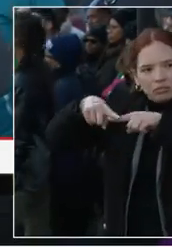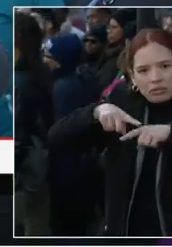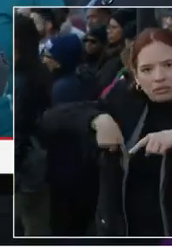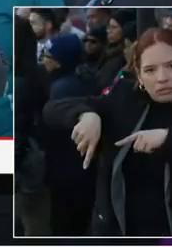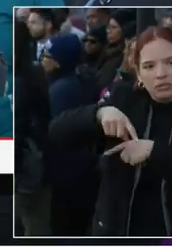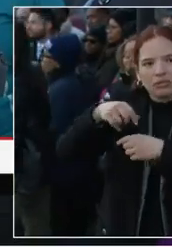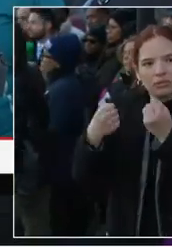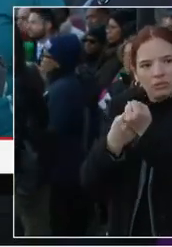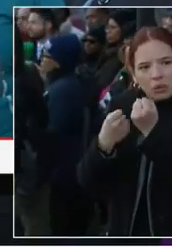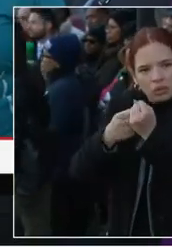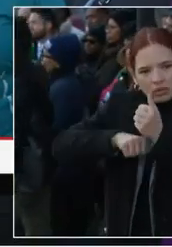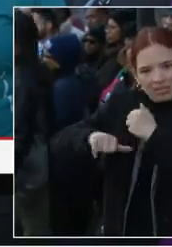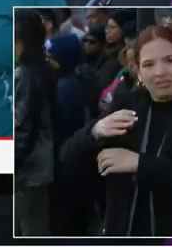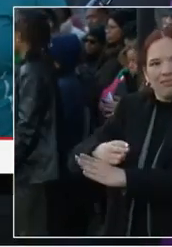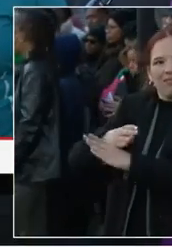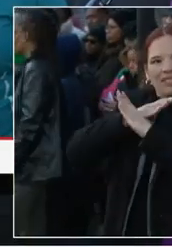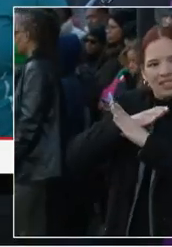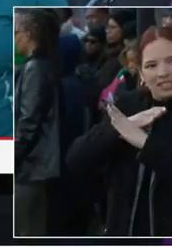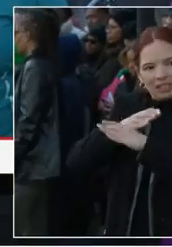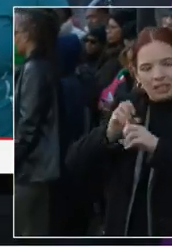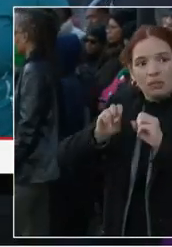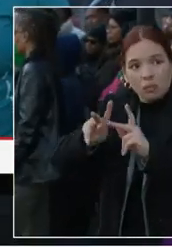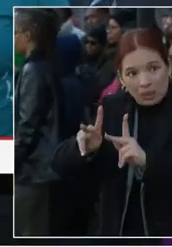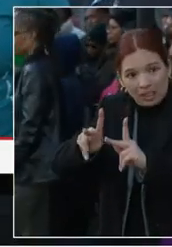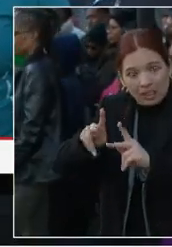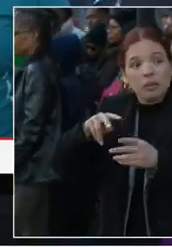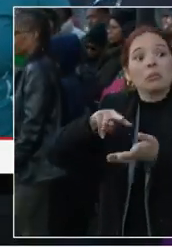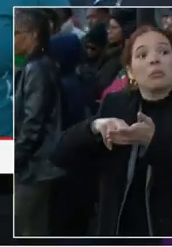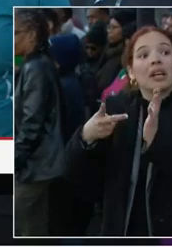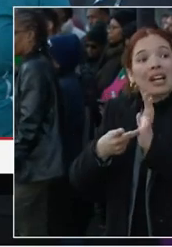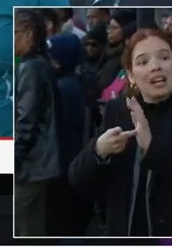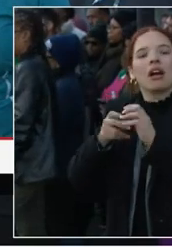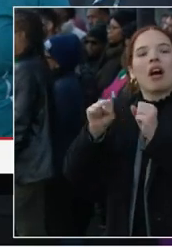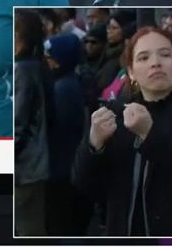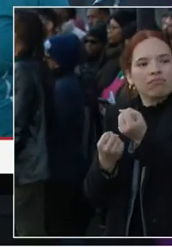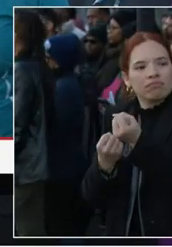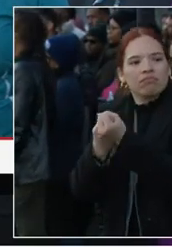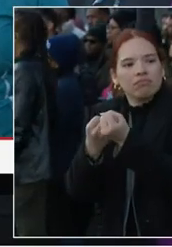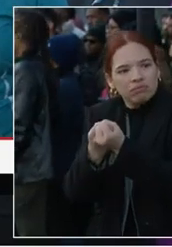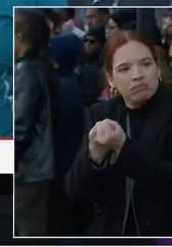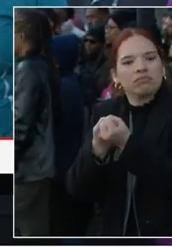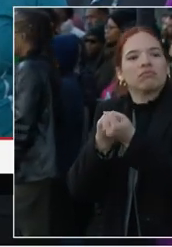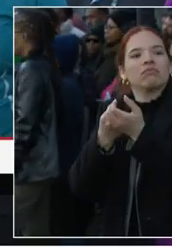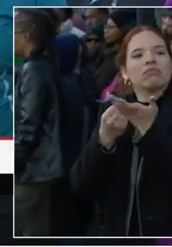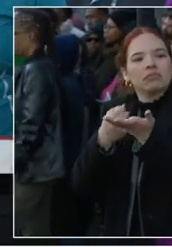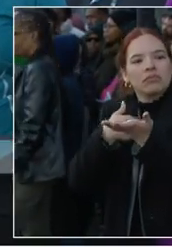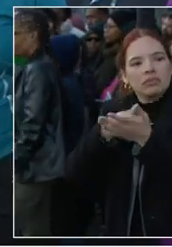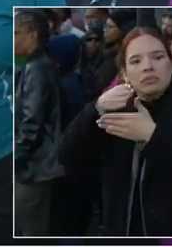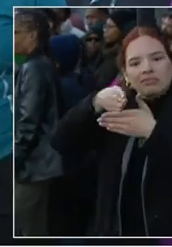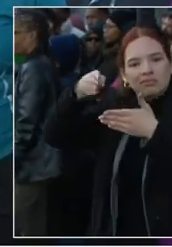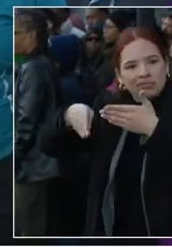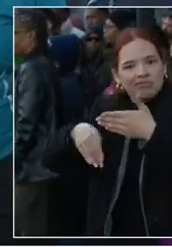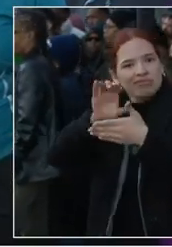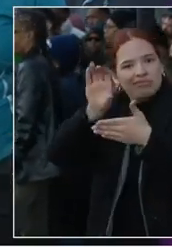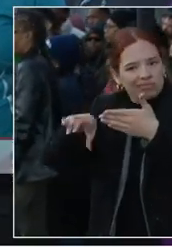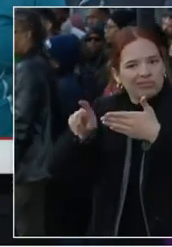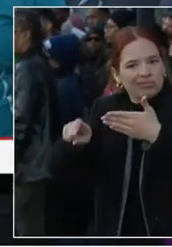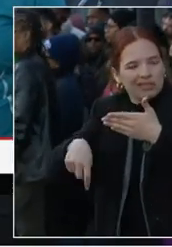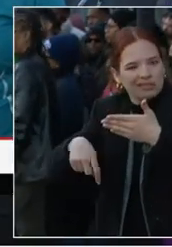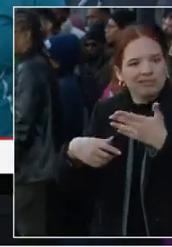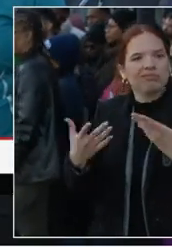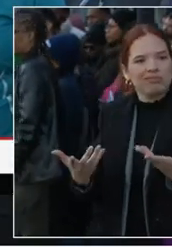and opportunity to work, enforcement has to work. There have to be consequences. and we're lacking